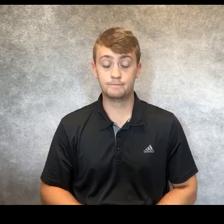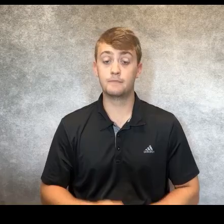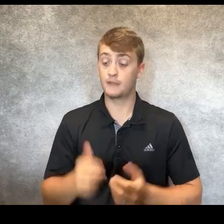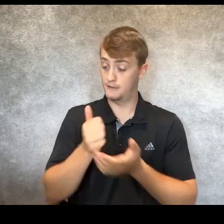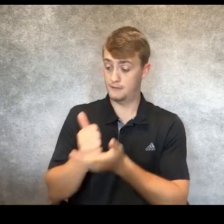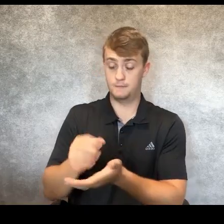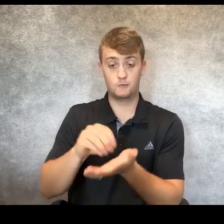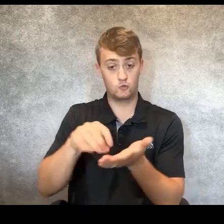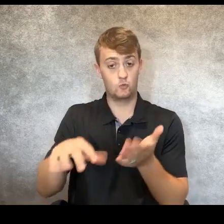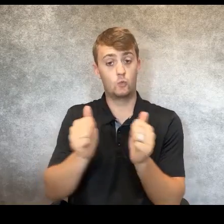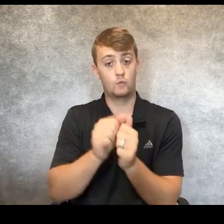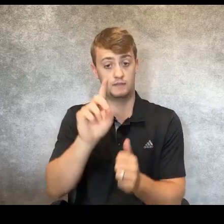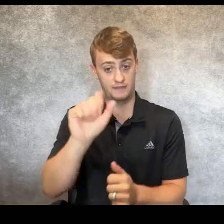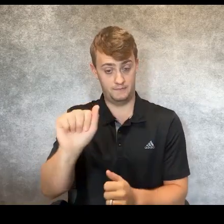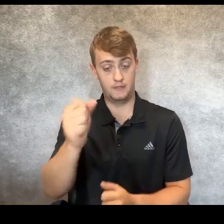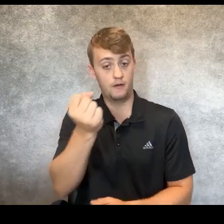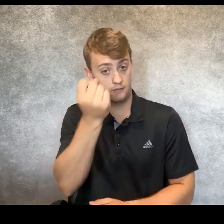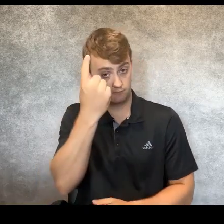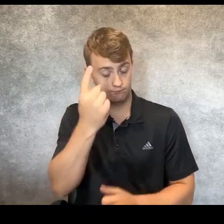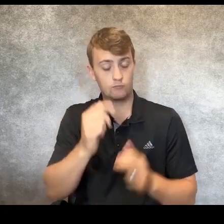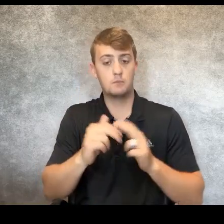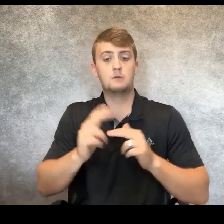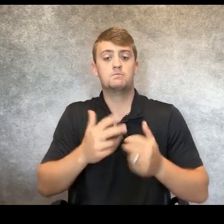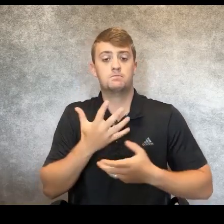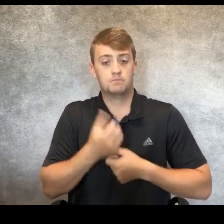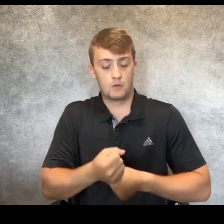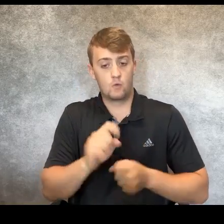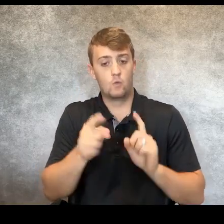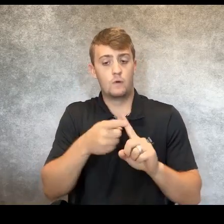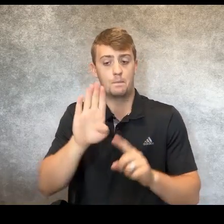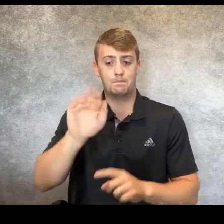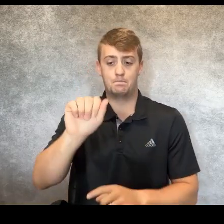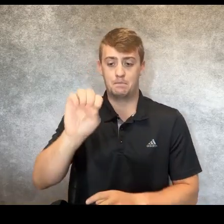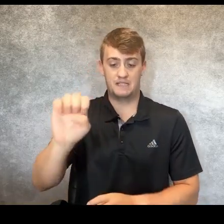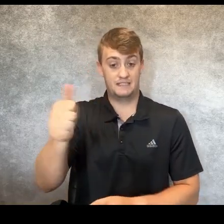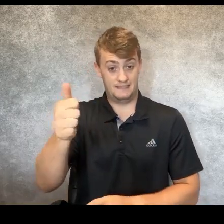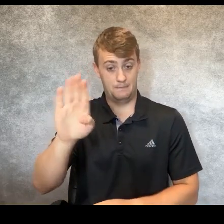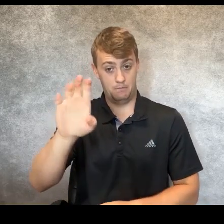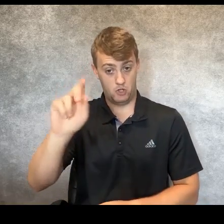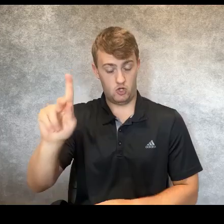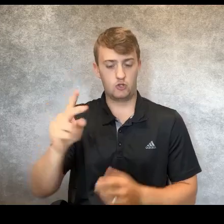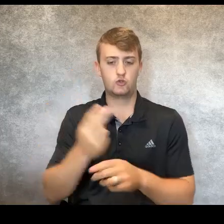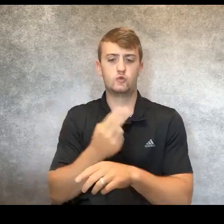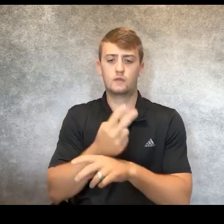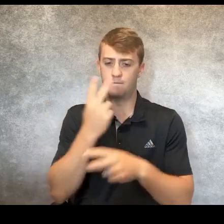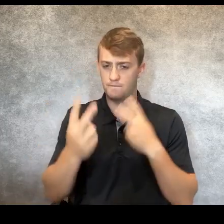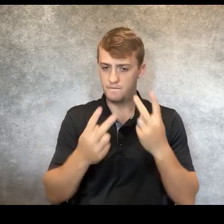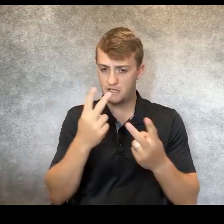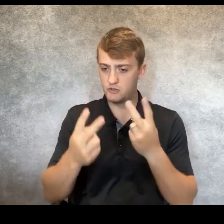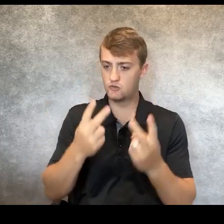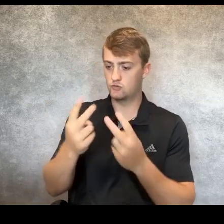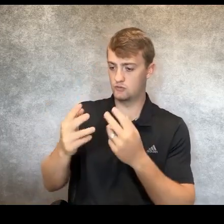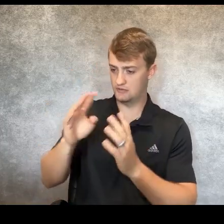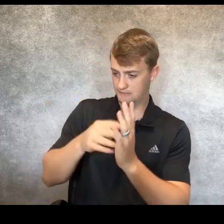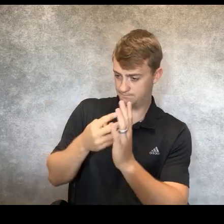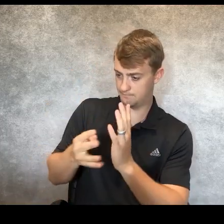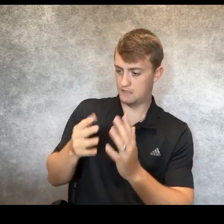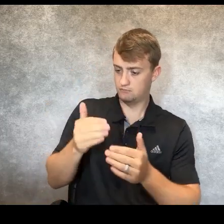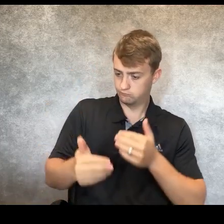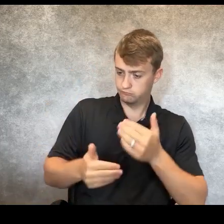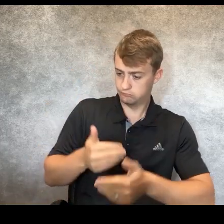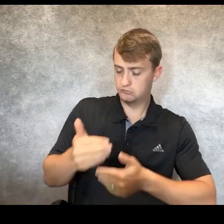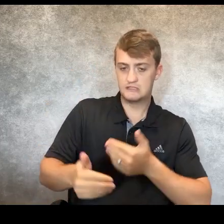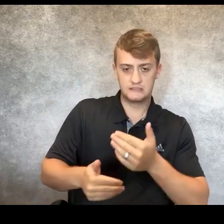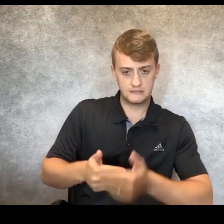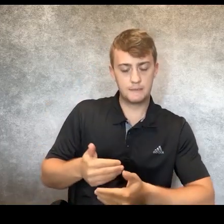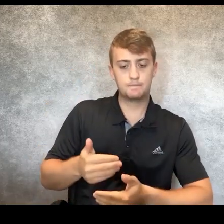To help students with disabilities understand and build confidence when using Base 10 blocks, use visual schedules to outline steps, provide